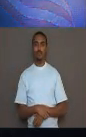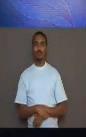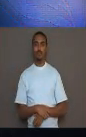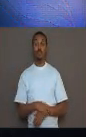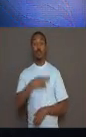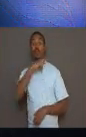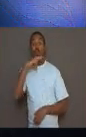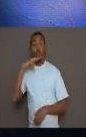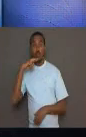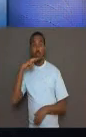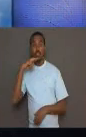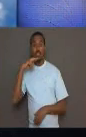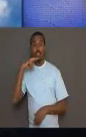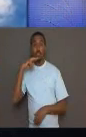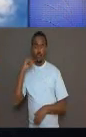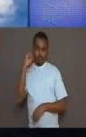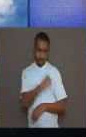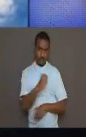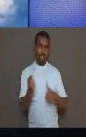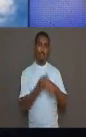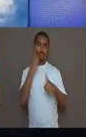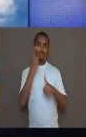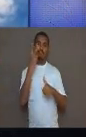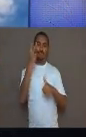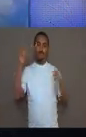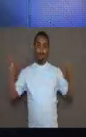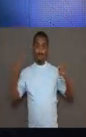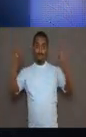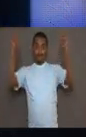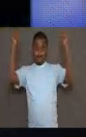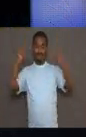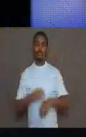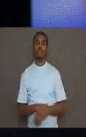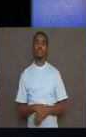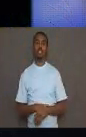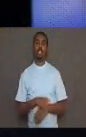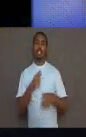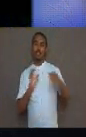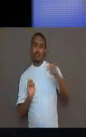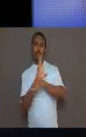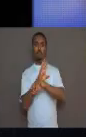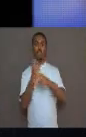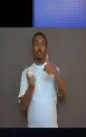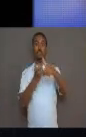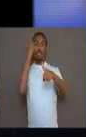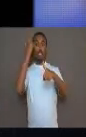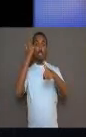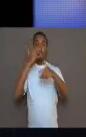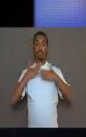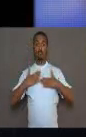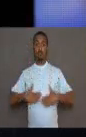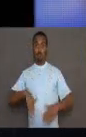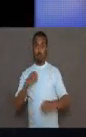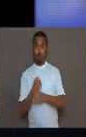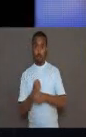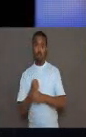The Russians won the first two victories. They sent the first man-made